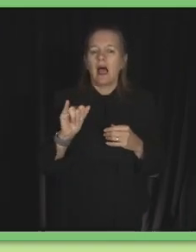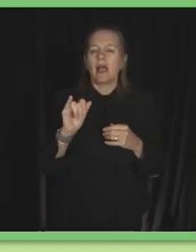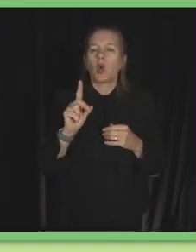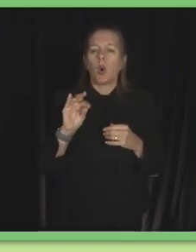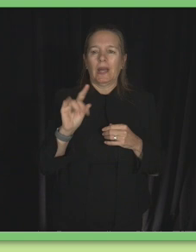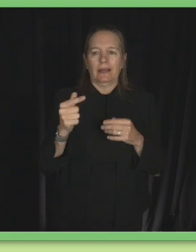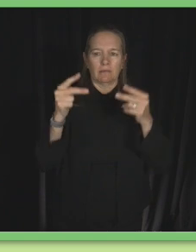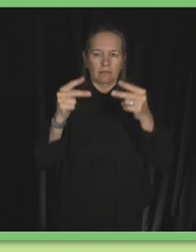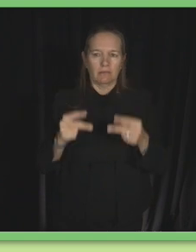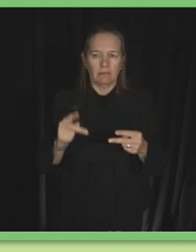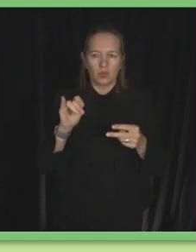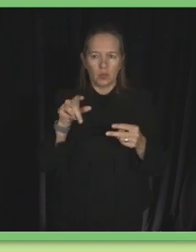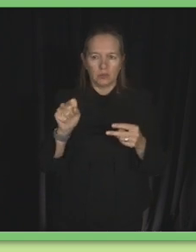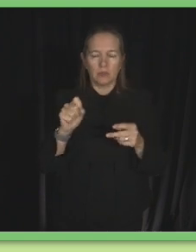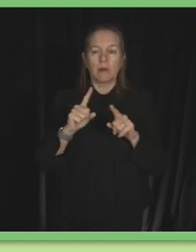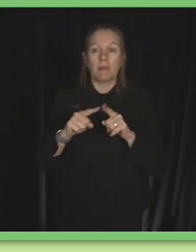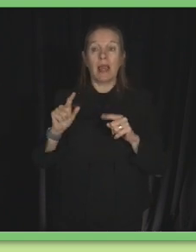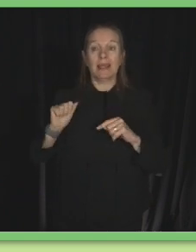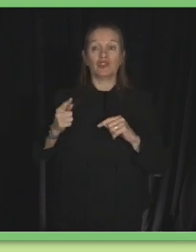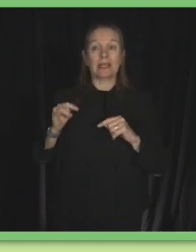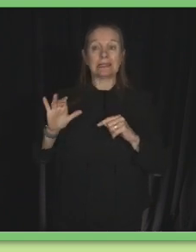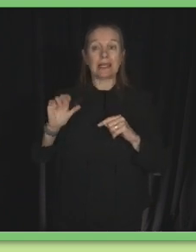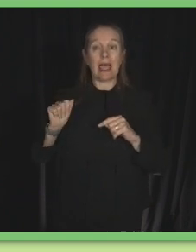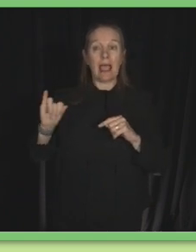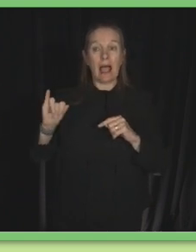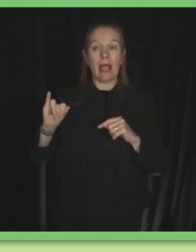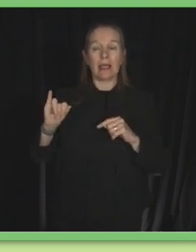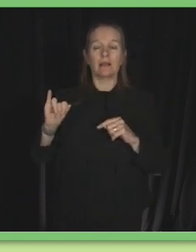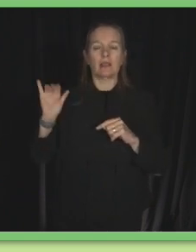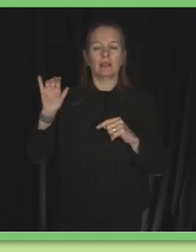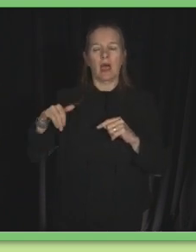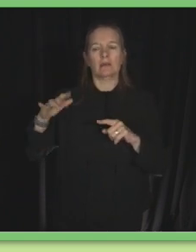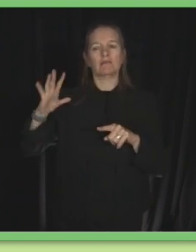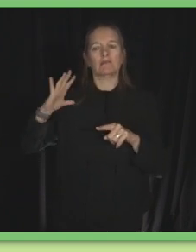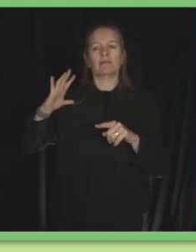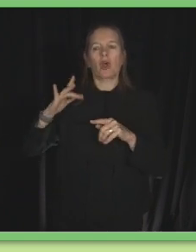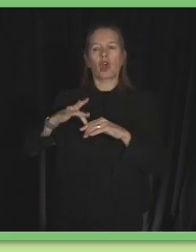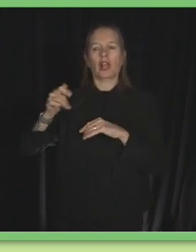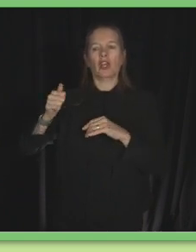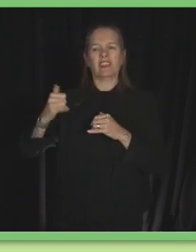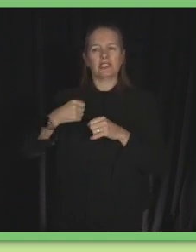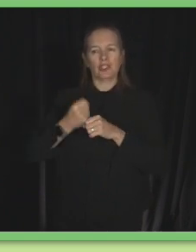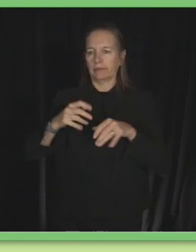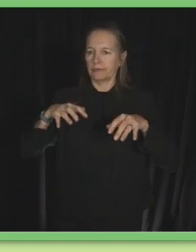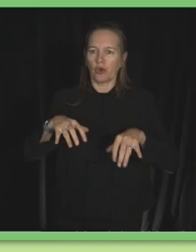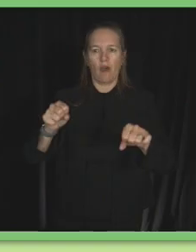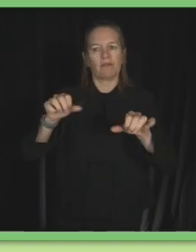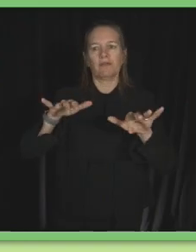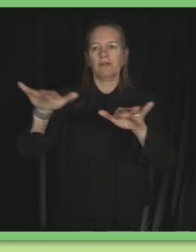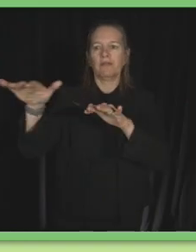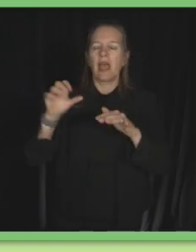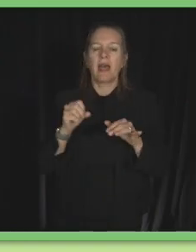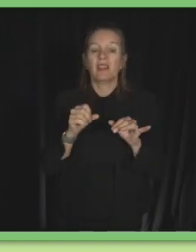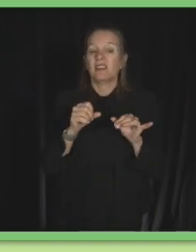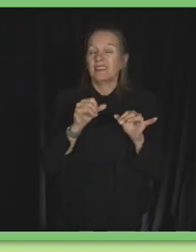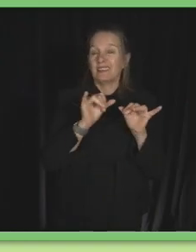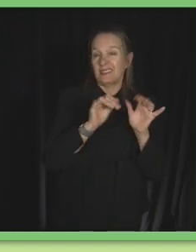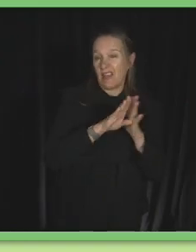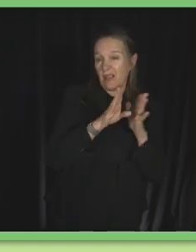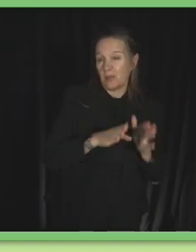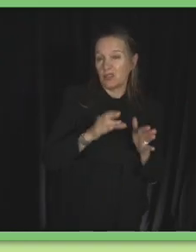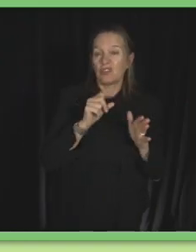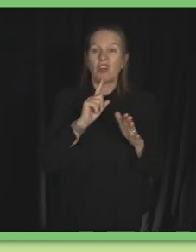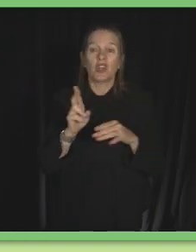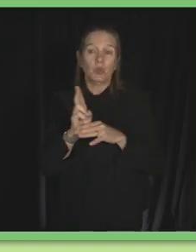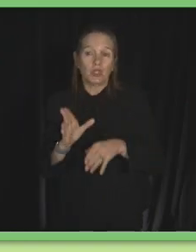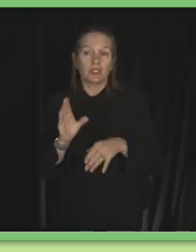agentic CLI earlier this year where adoption totally took off. These days, a majority of Airbnb developers are also active users of our agentic coding